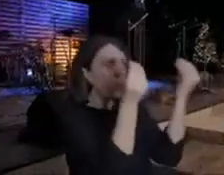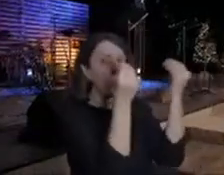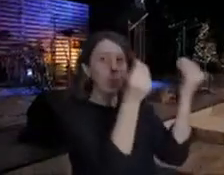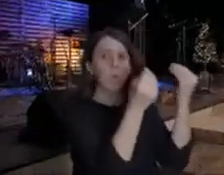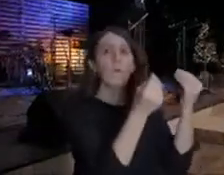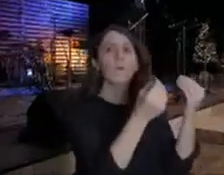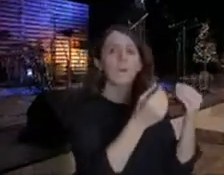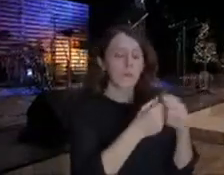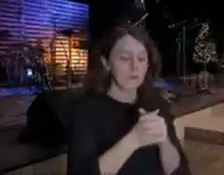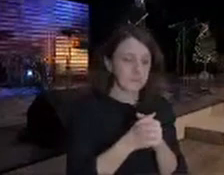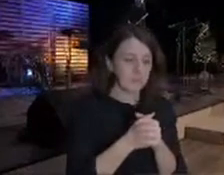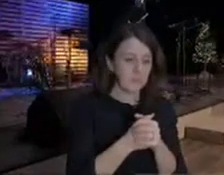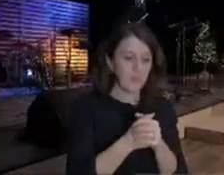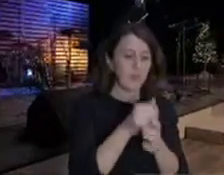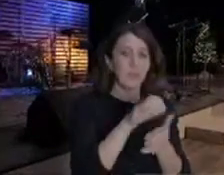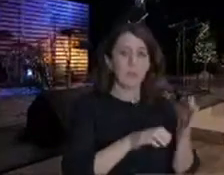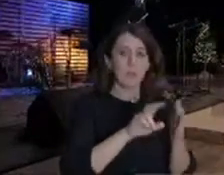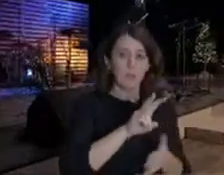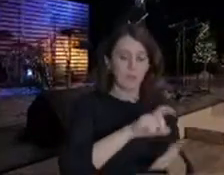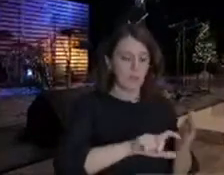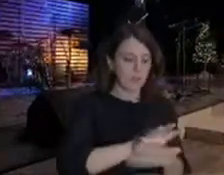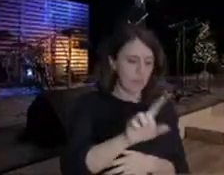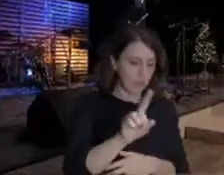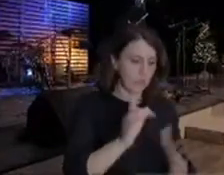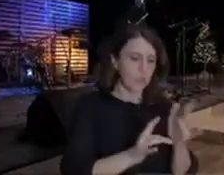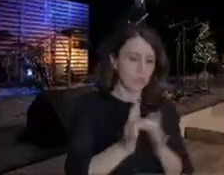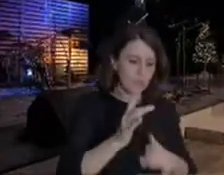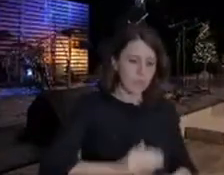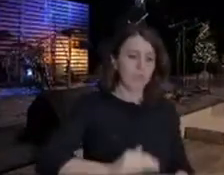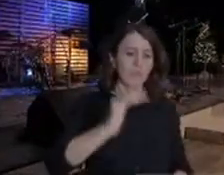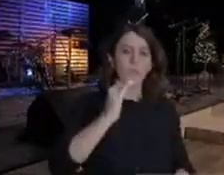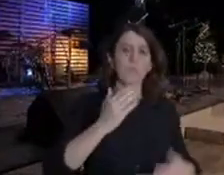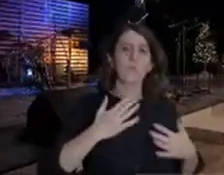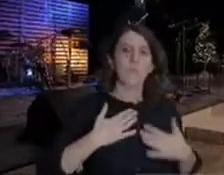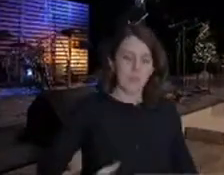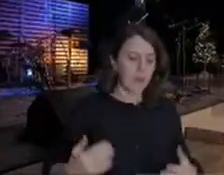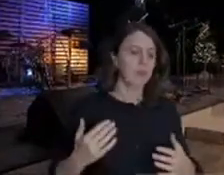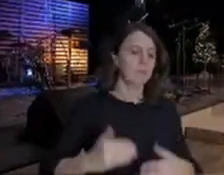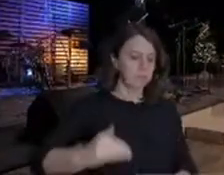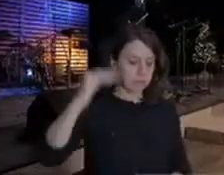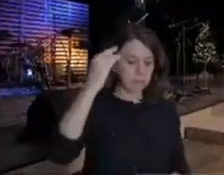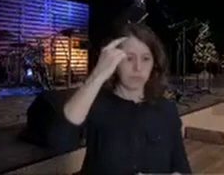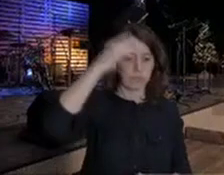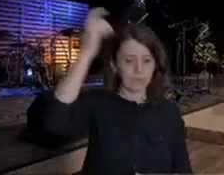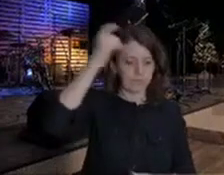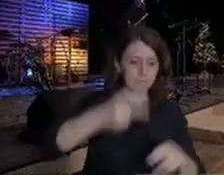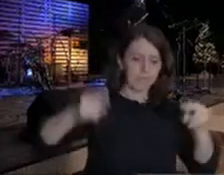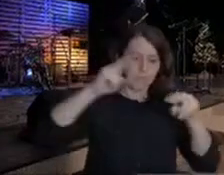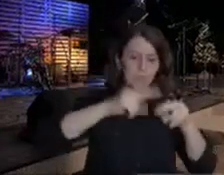that section ends with these words in Luke 2:52. It says, Jesus grew in wisdom and stature and in favor with God and